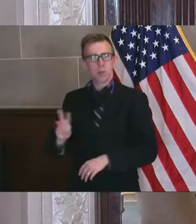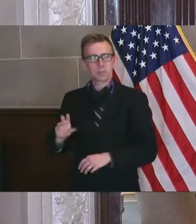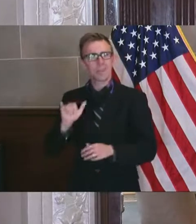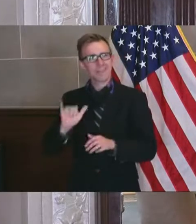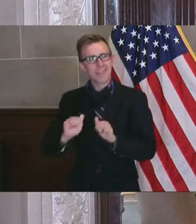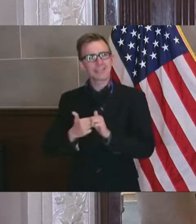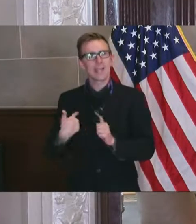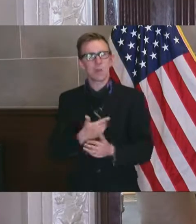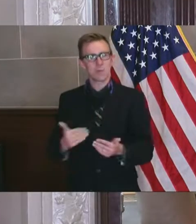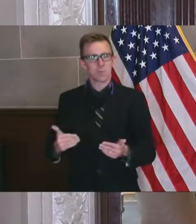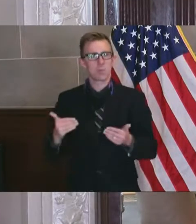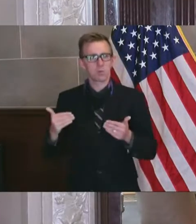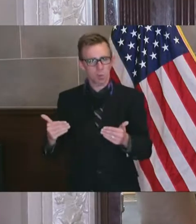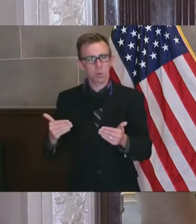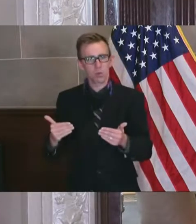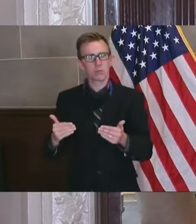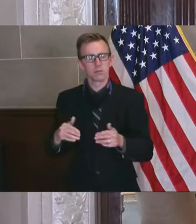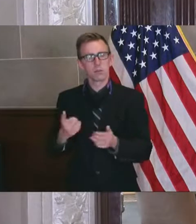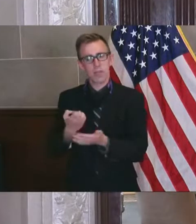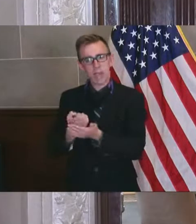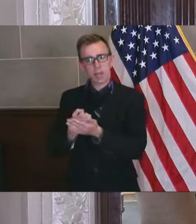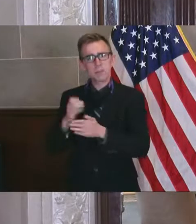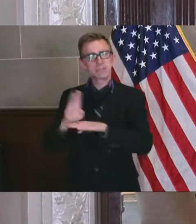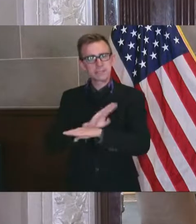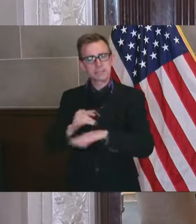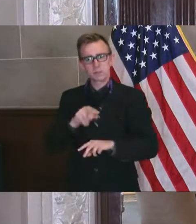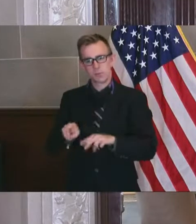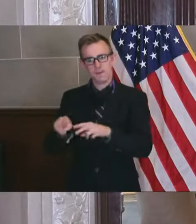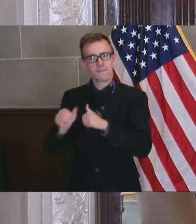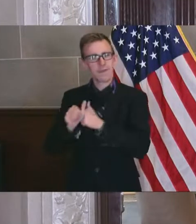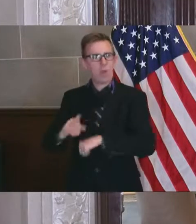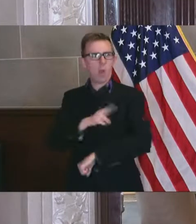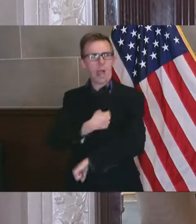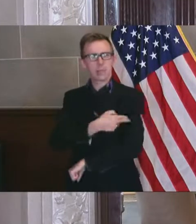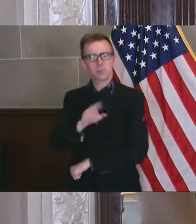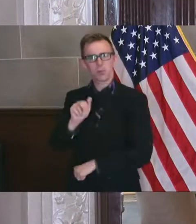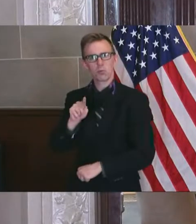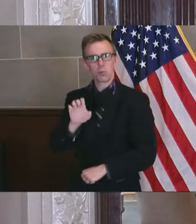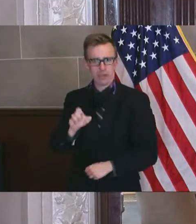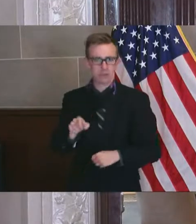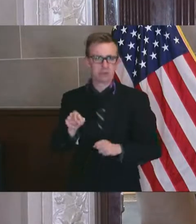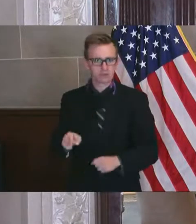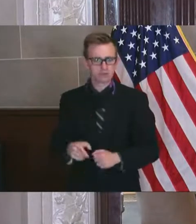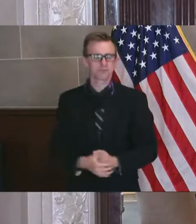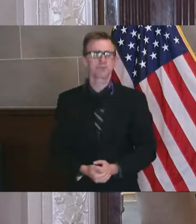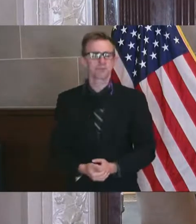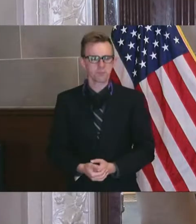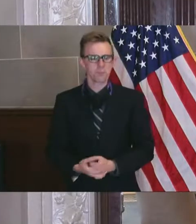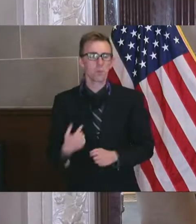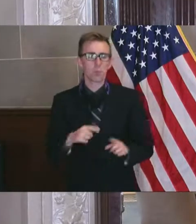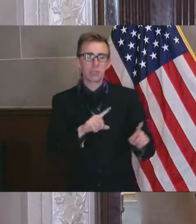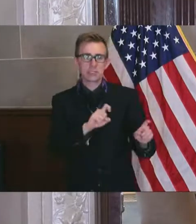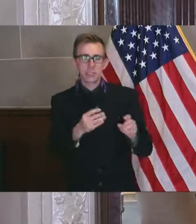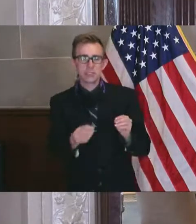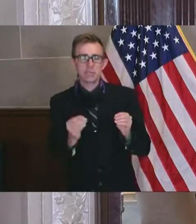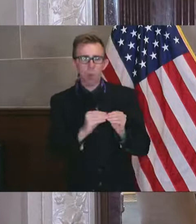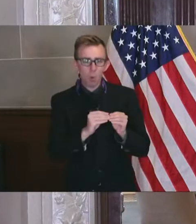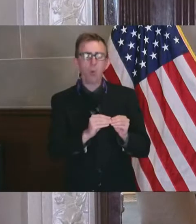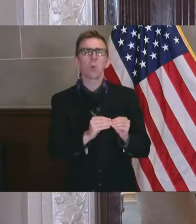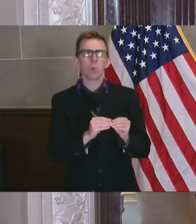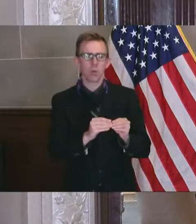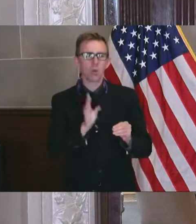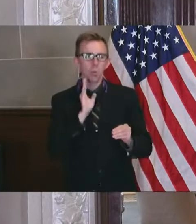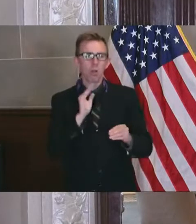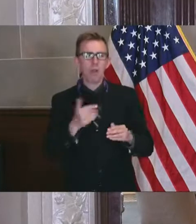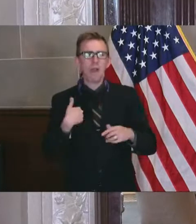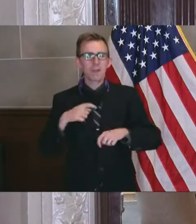economy forward and how we're making decisions. So again, I just want to stress to you, testing, the more we do, the more tests, there's going to be a